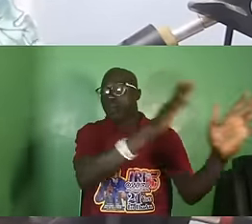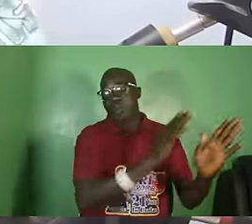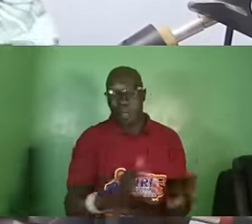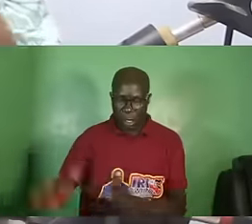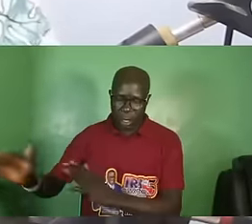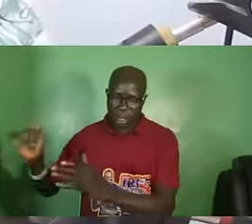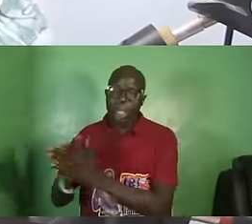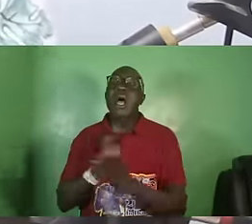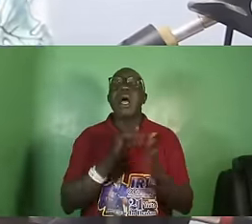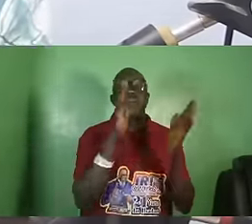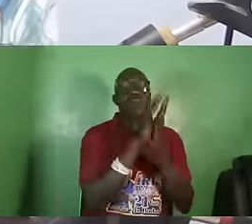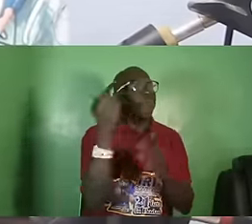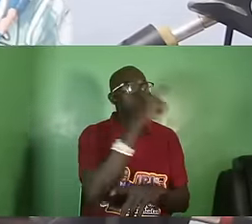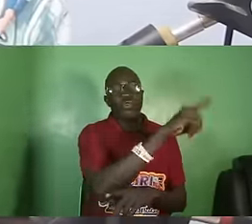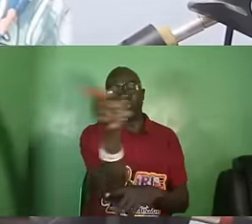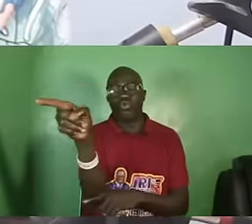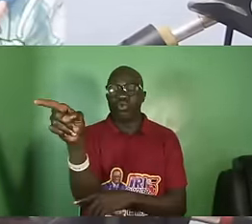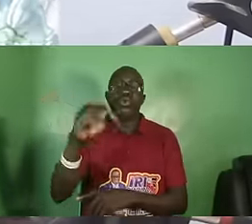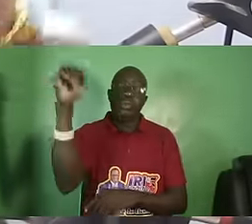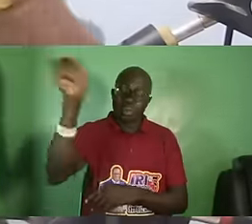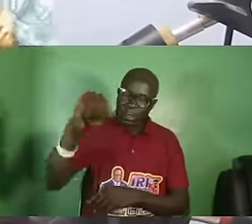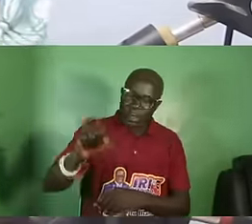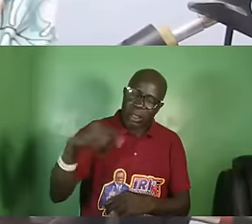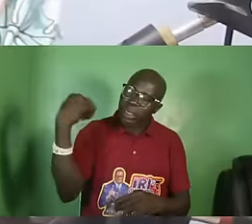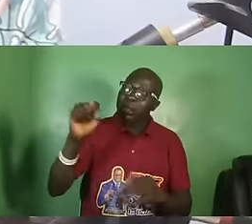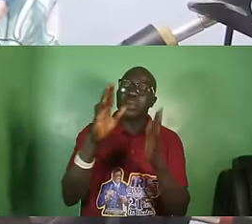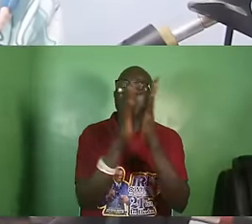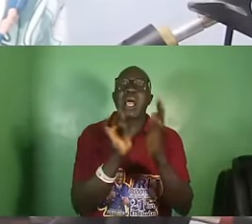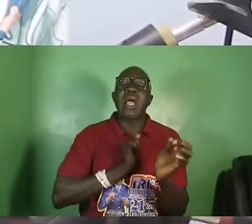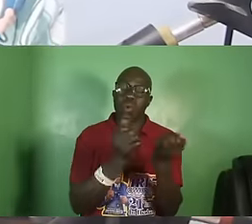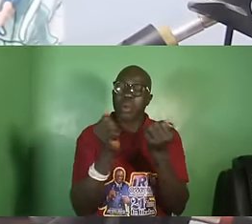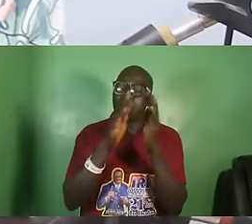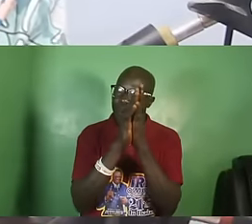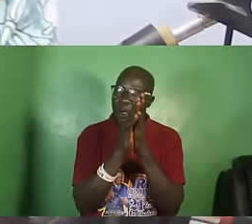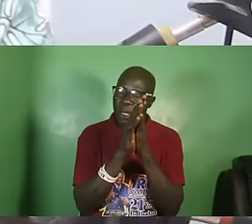Get ready. I will pray for you. Yes, and what the and